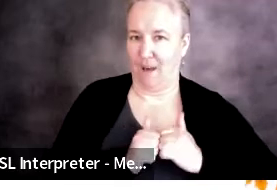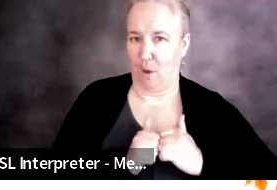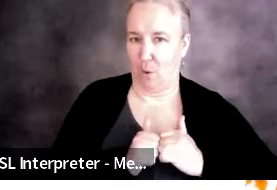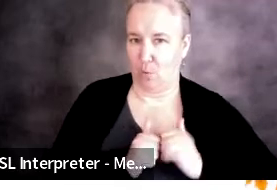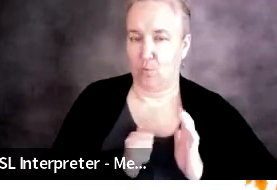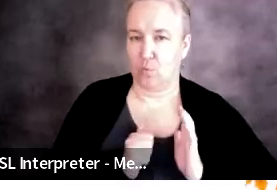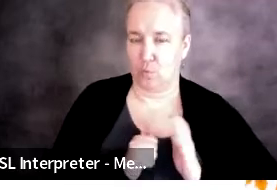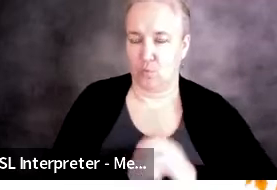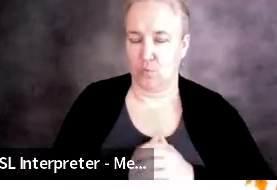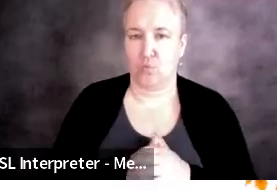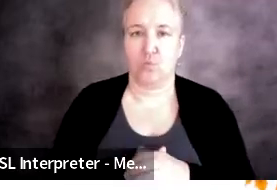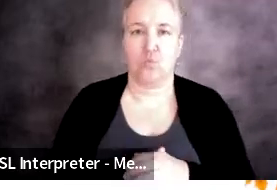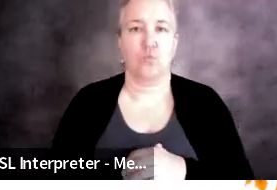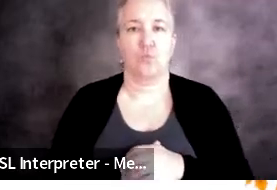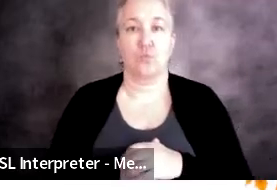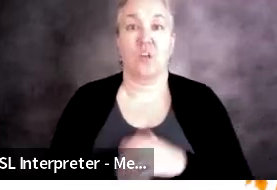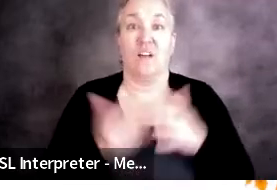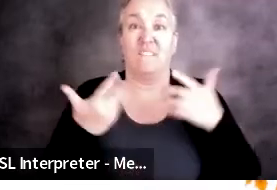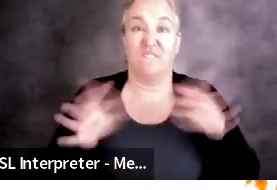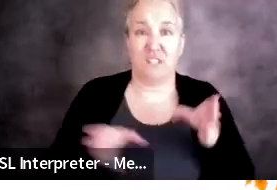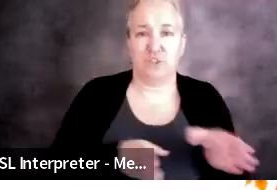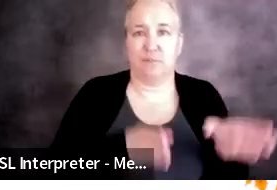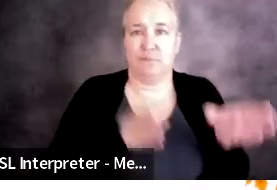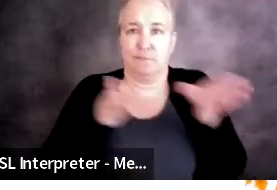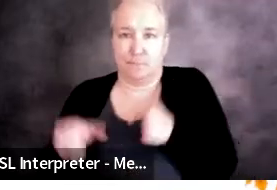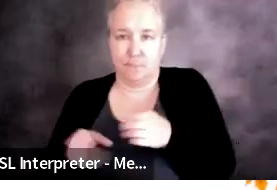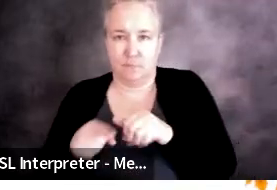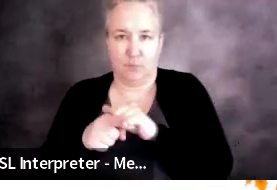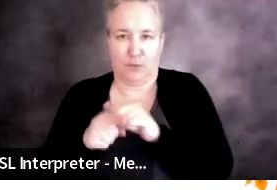technique, and then we'll go into the activity.